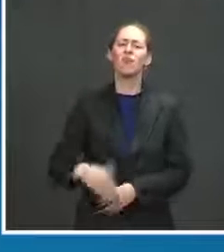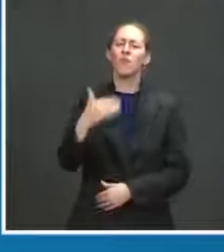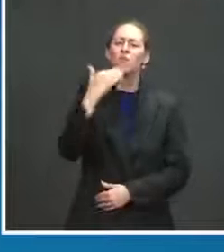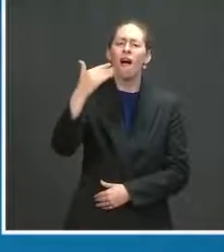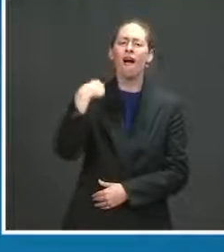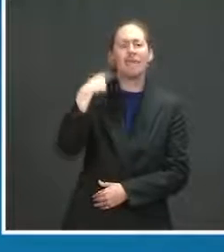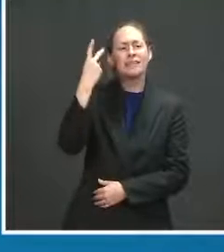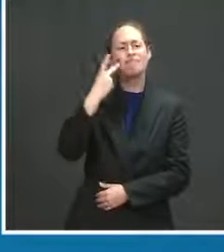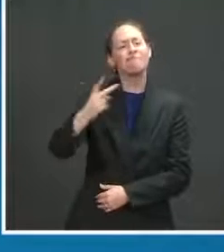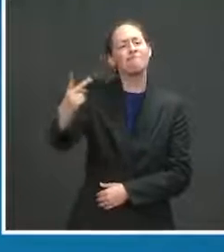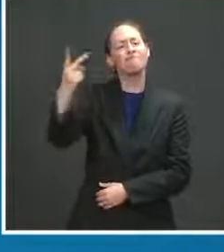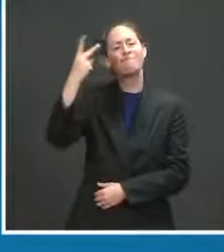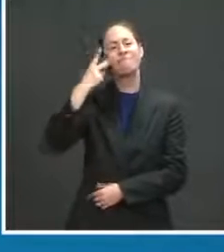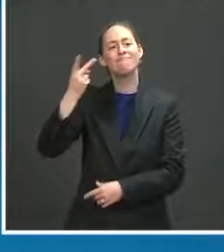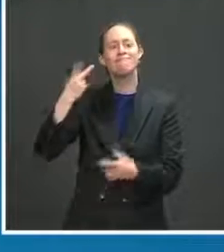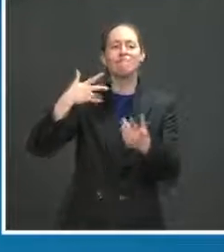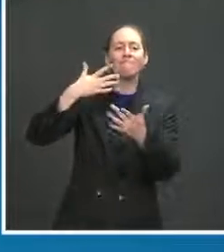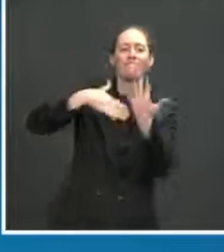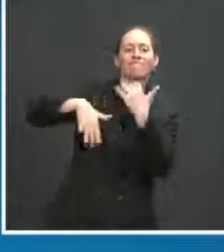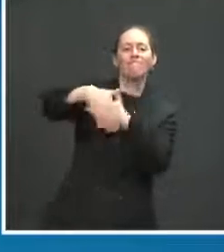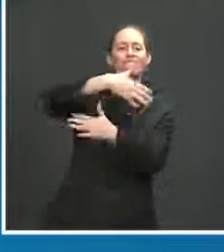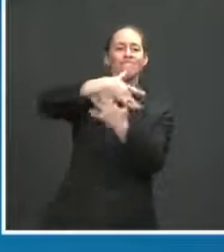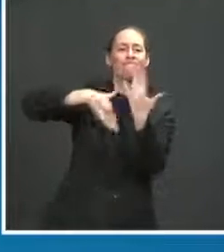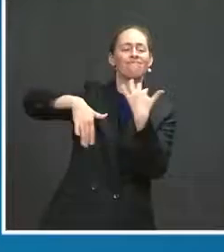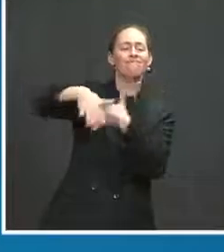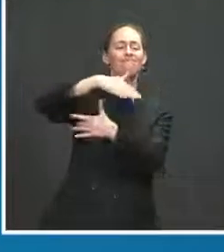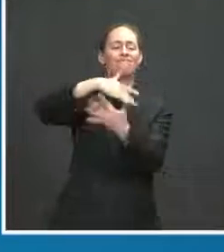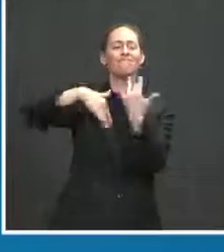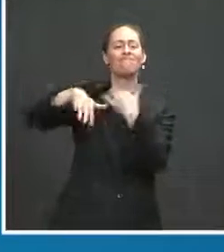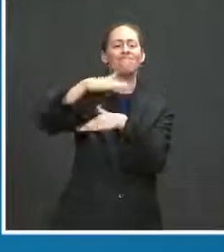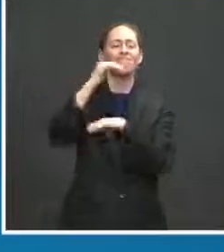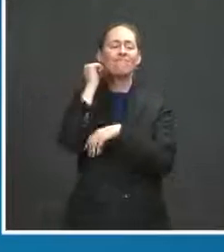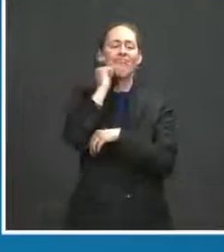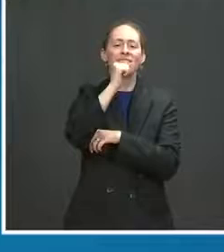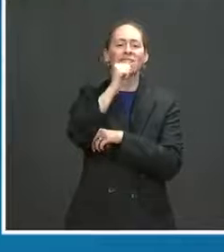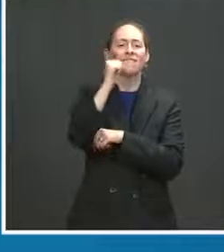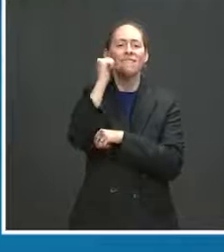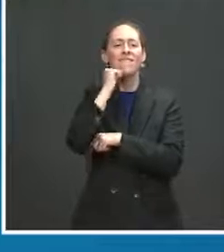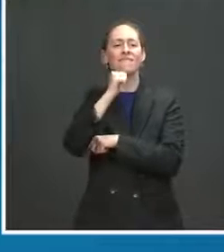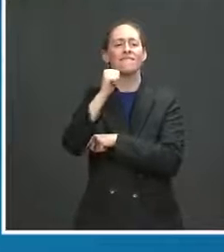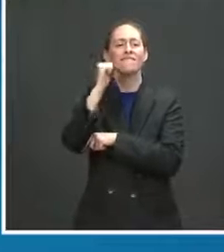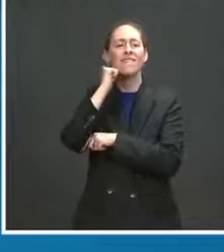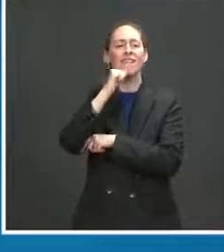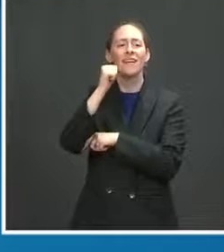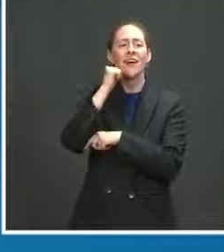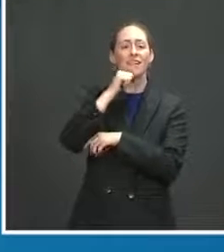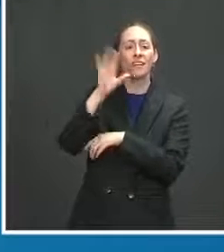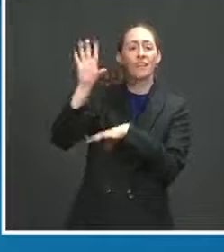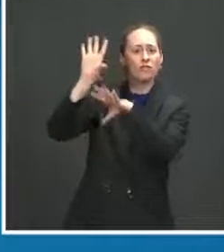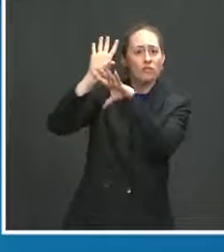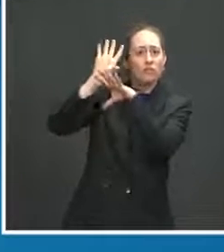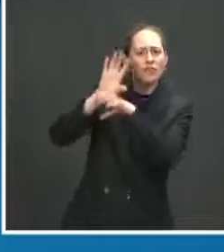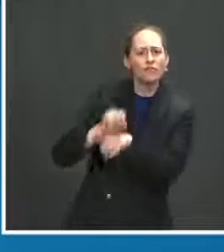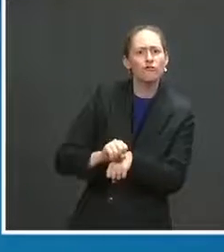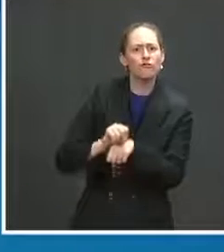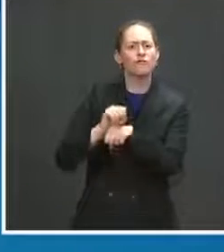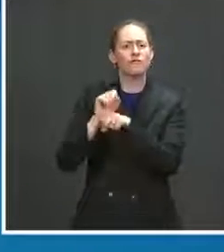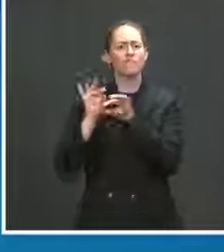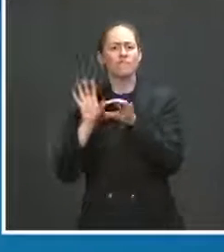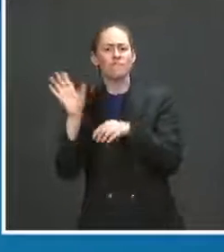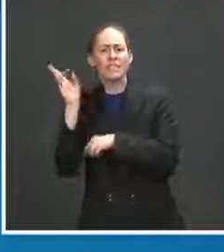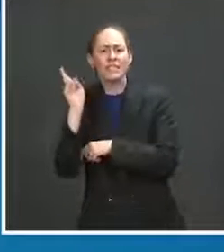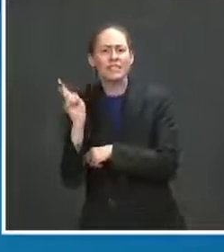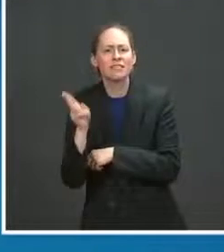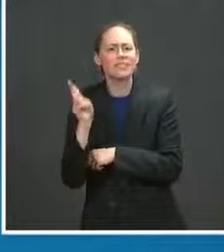Marines, and your tradition and your history. And I mean that literally. So I often travel on Marine 2. In fact, that's